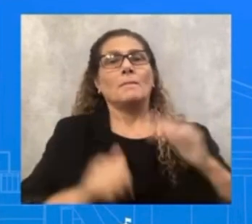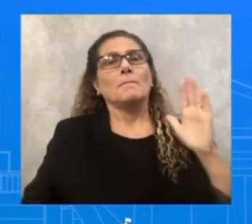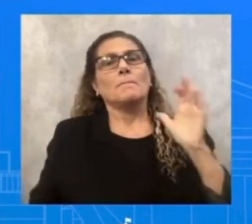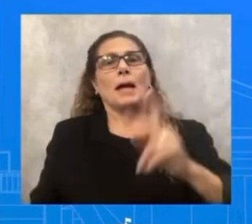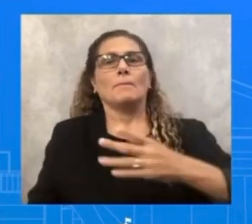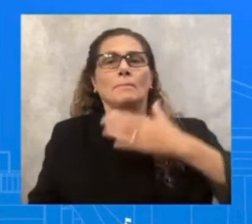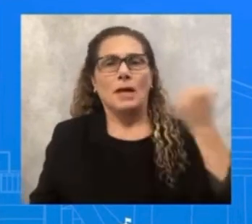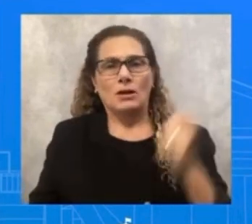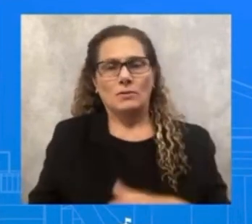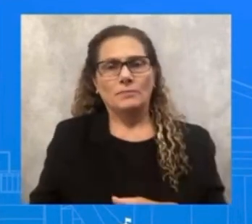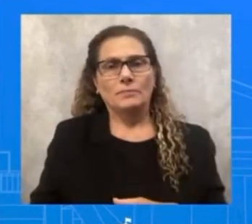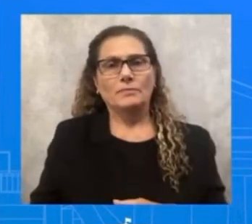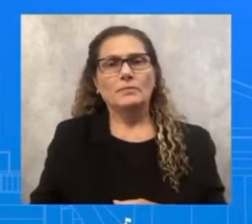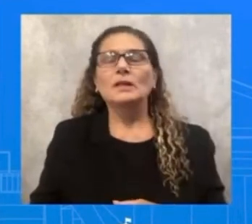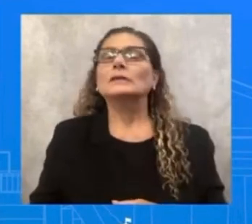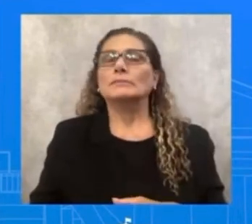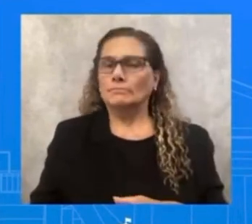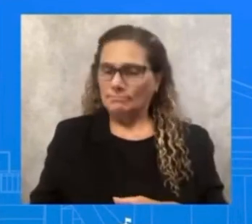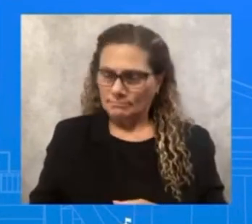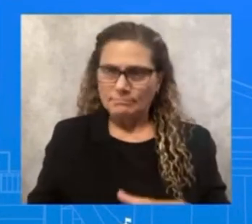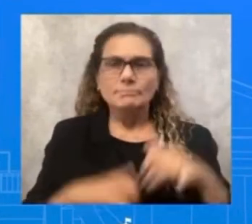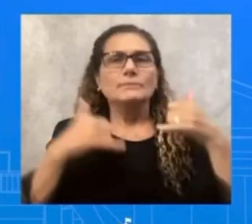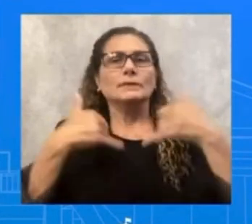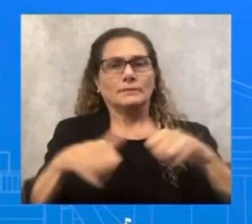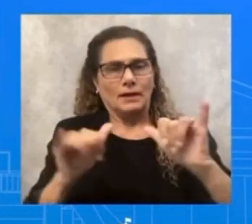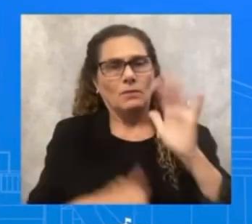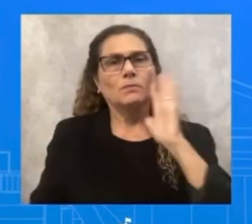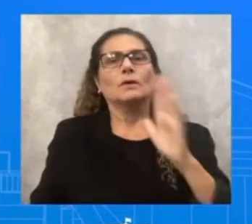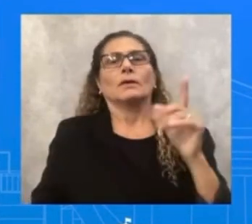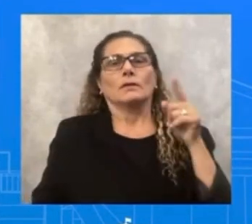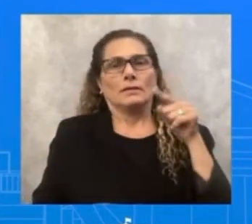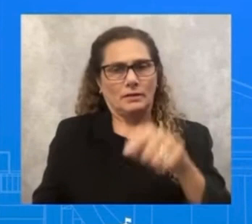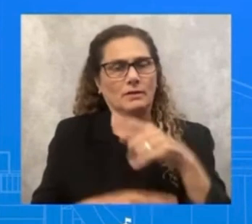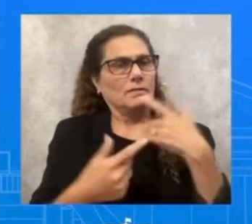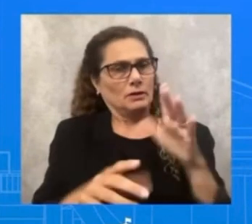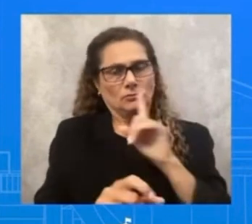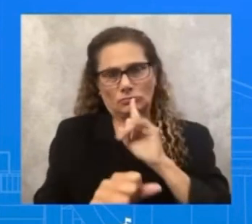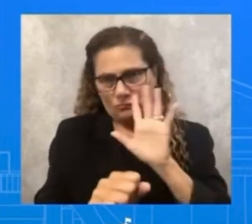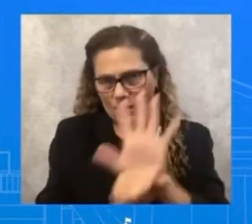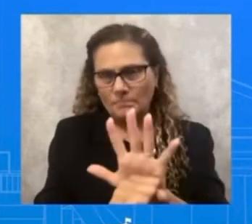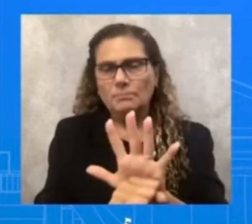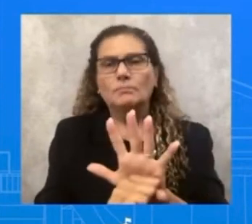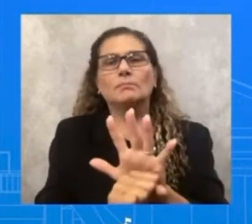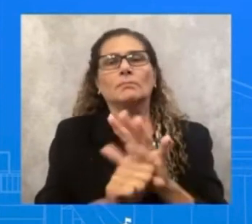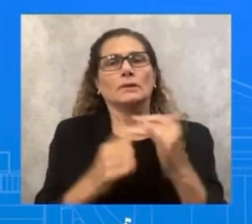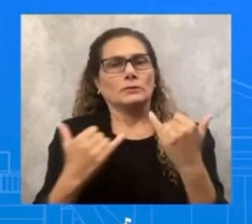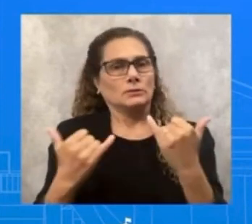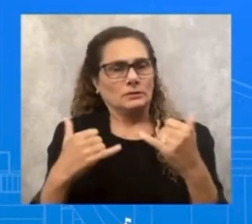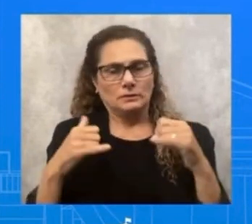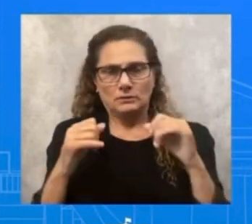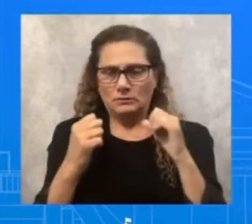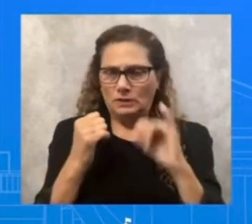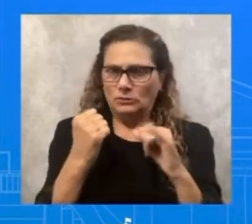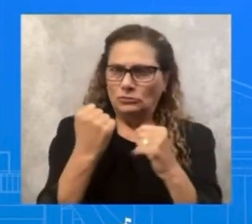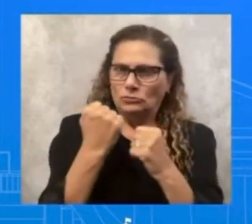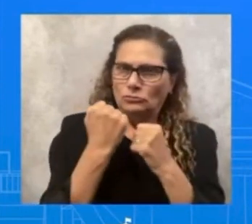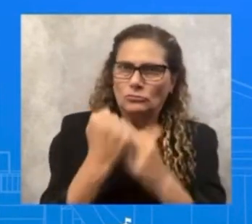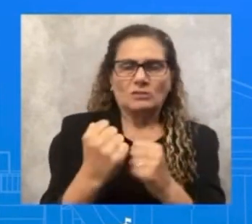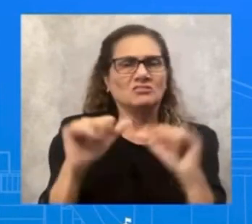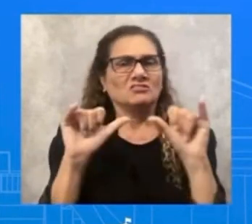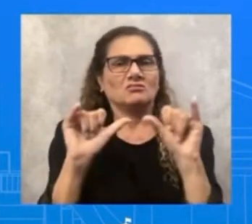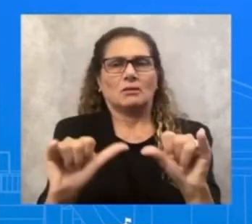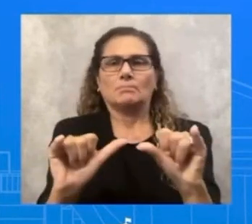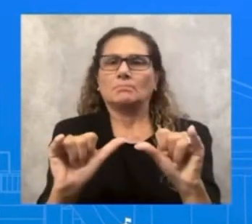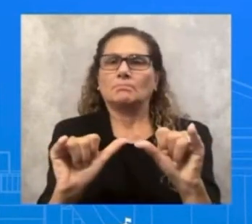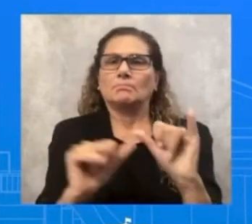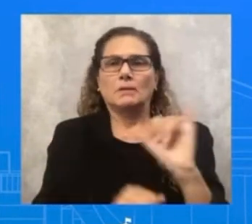And that commitment is as strong today as ever. That is why we are proud of the fact that we get a 30% increase